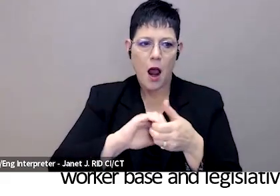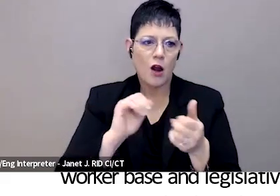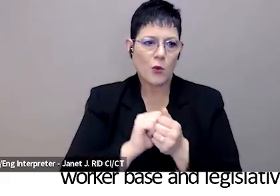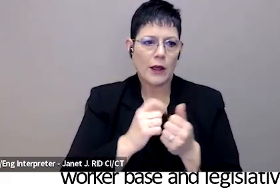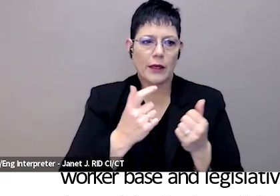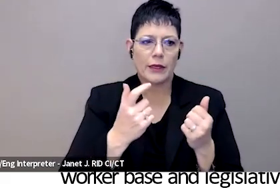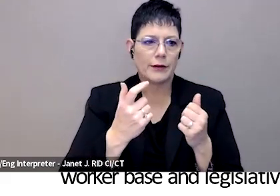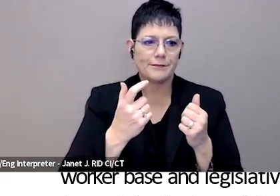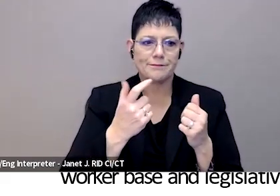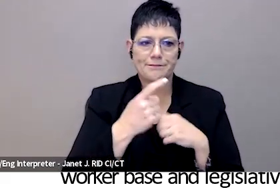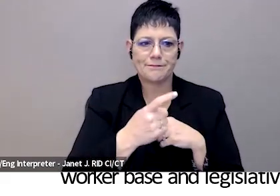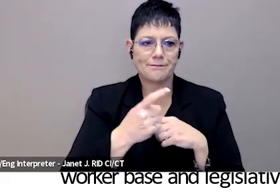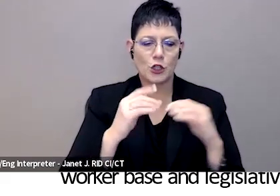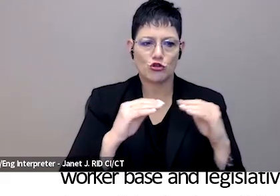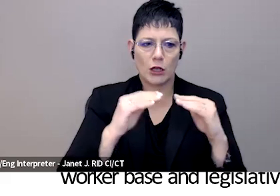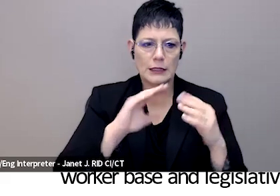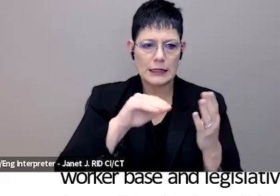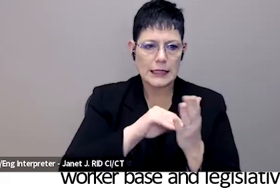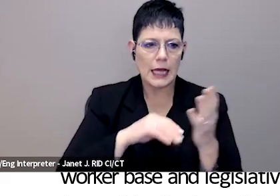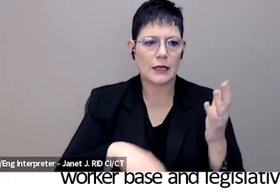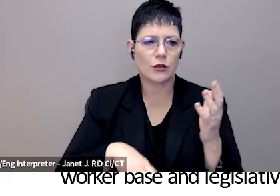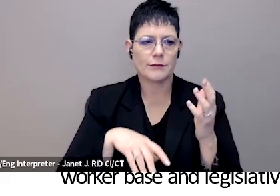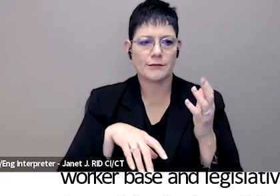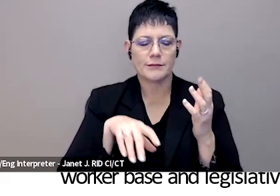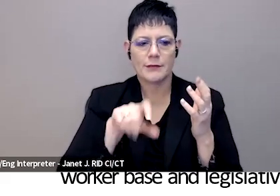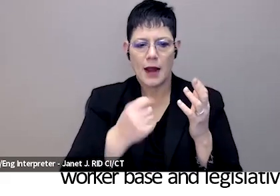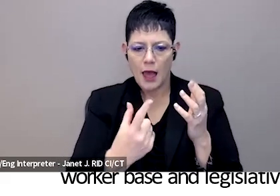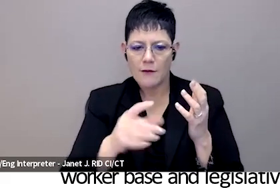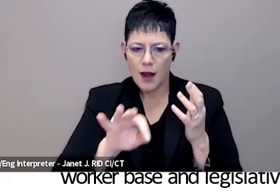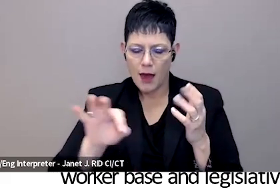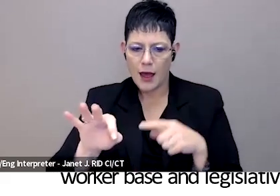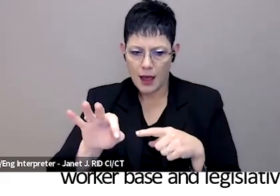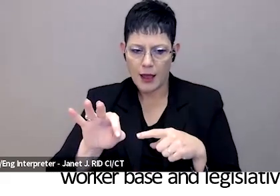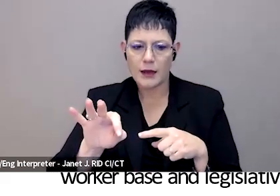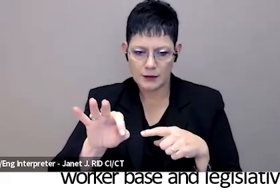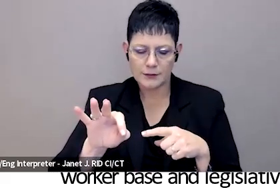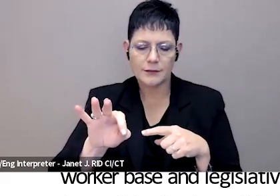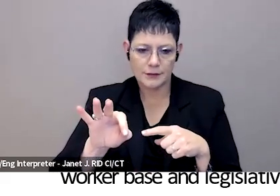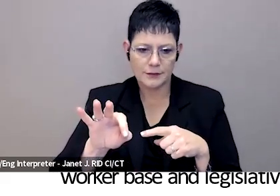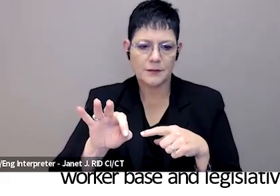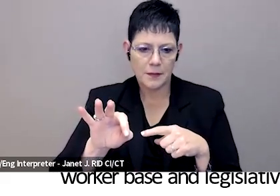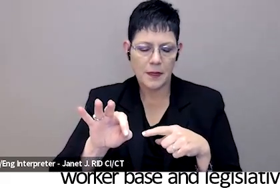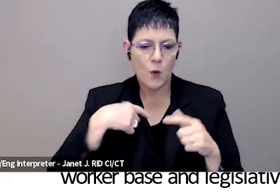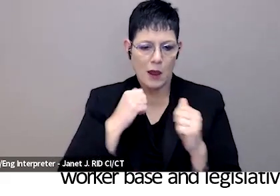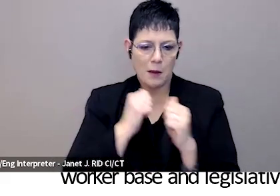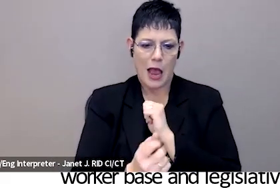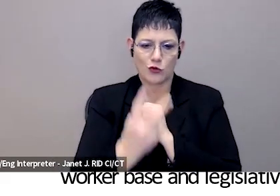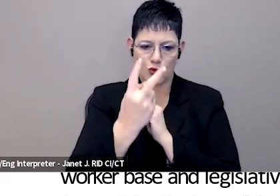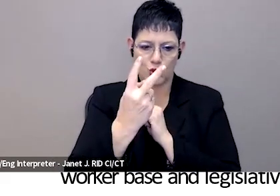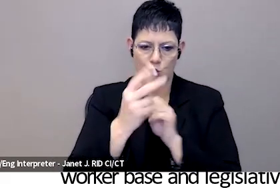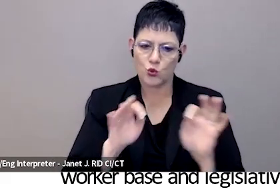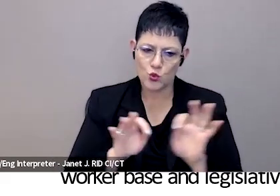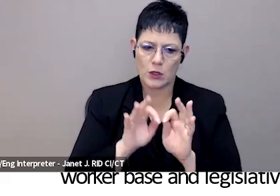Justice Center, as well as SEIU's 1199. We were able to pass 2 really critical bills. One that